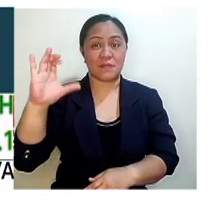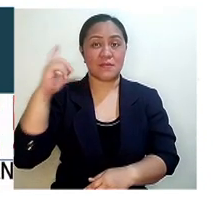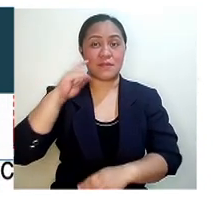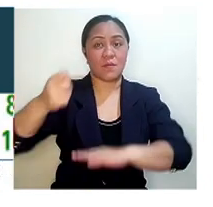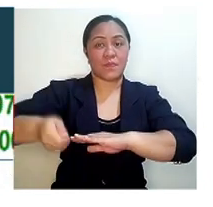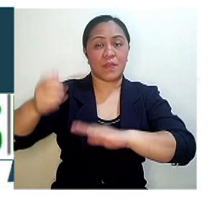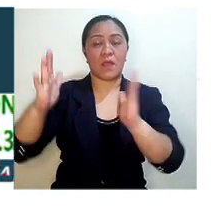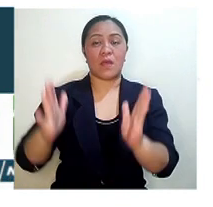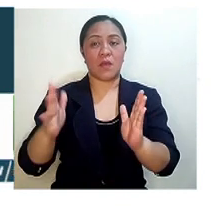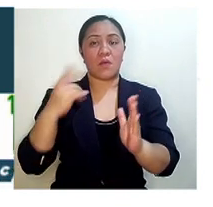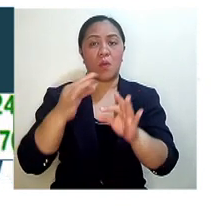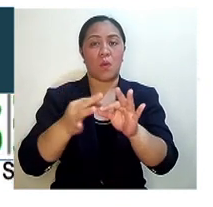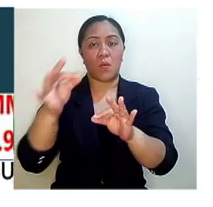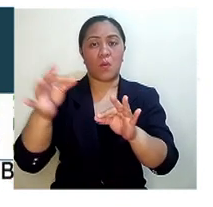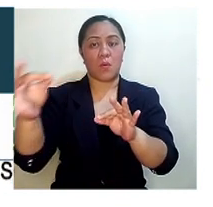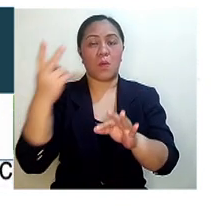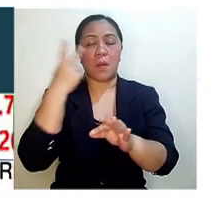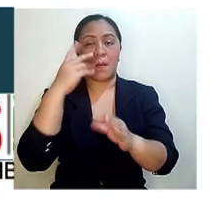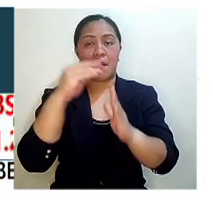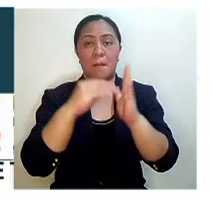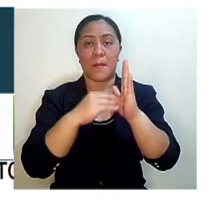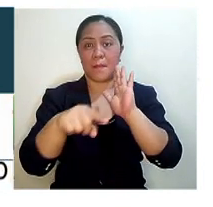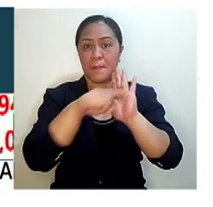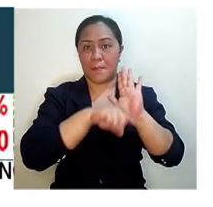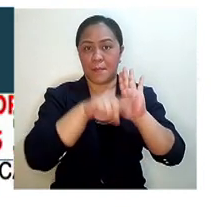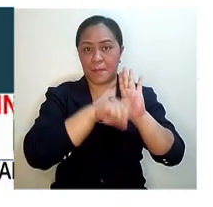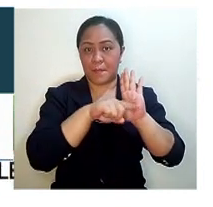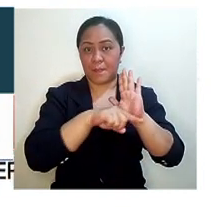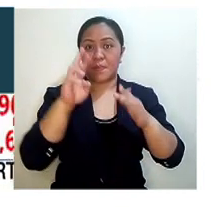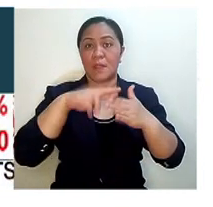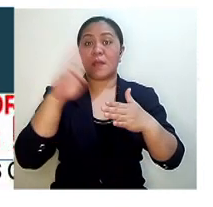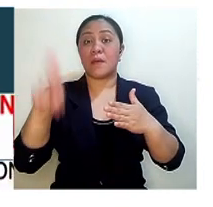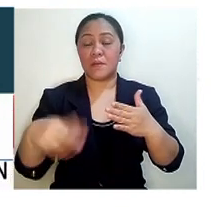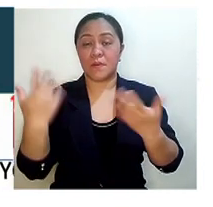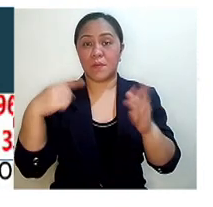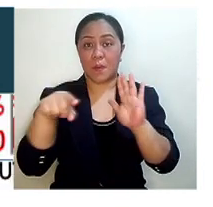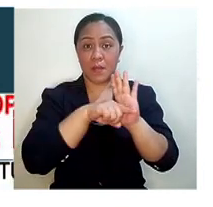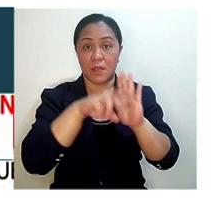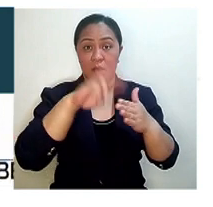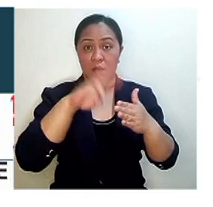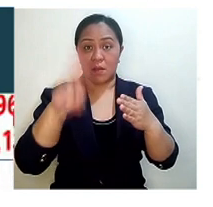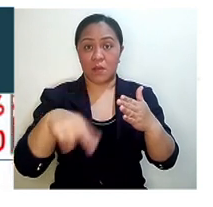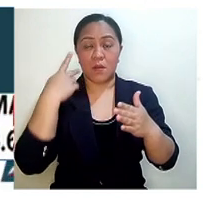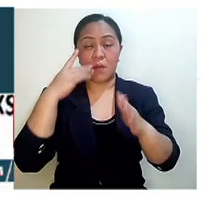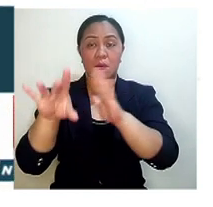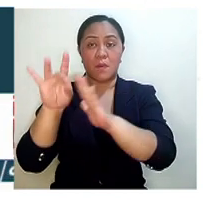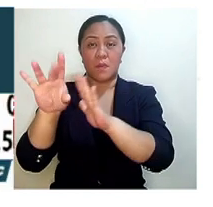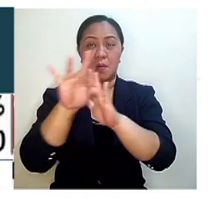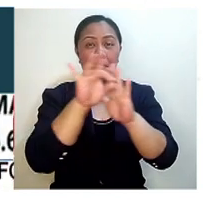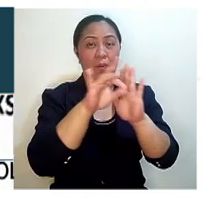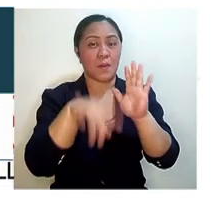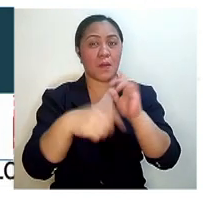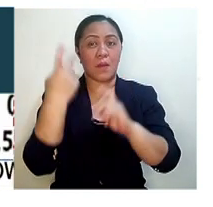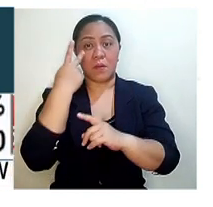which yielded a negative test result. By the time the negative test result came out, as the magistrates have already decided to scrap oral arguments